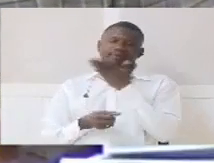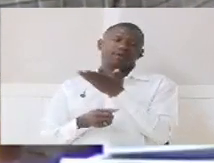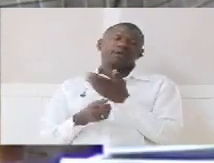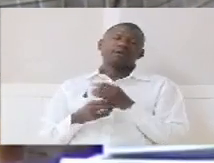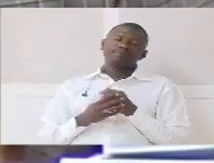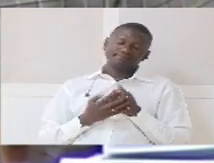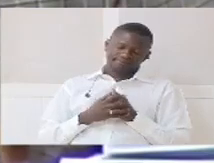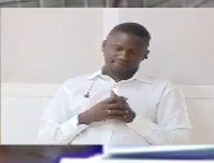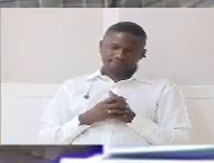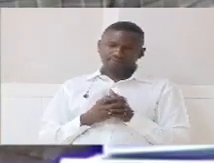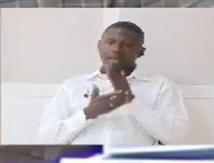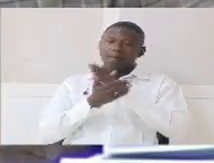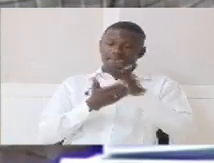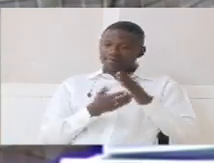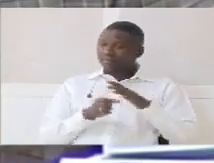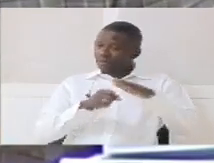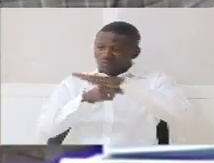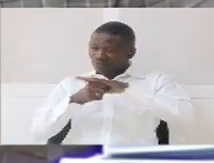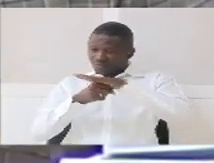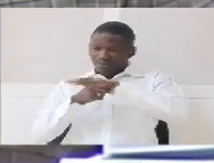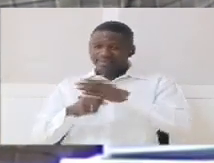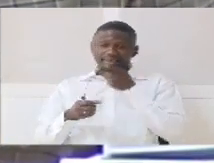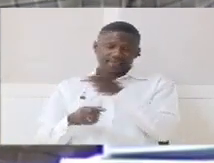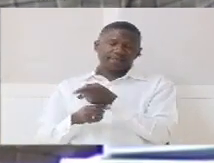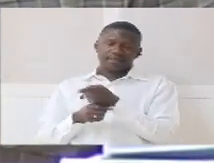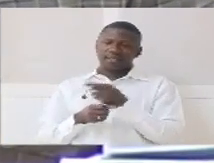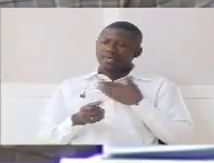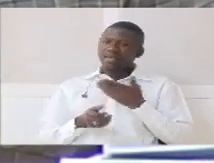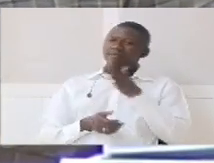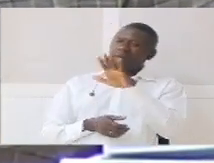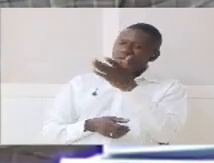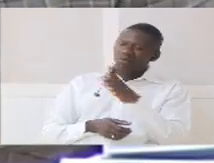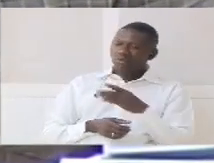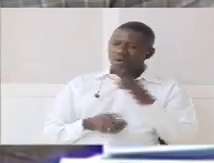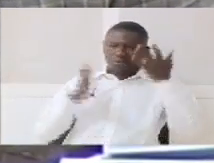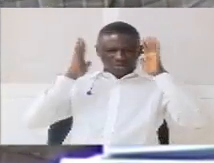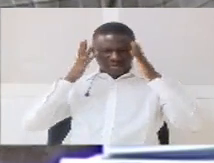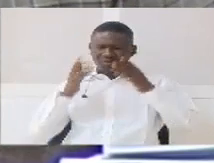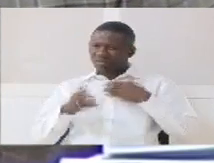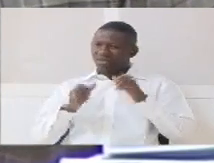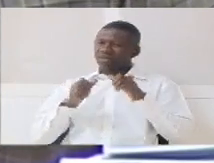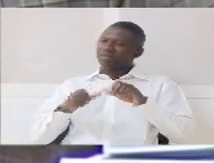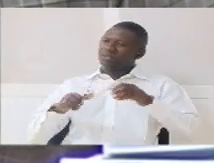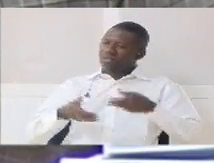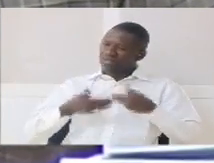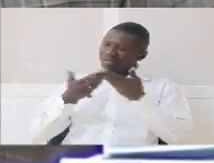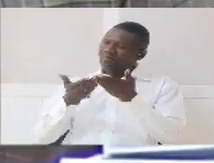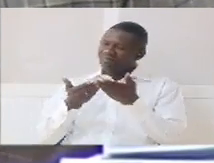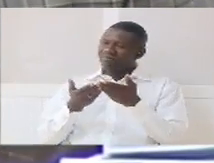Apart from the overcrowding, are there any other problems which can give rise to violation of